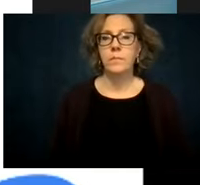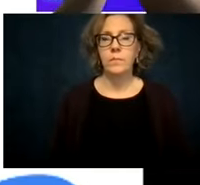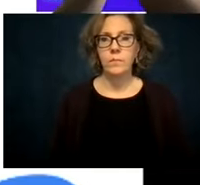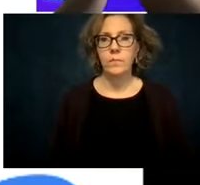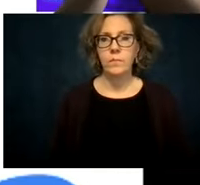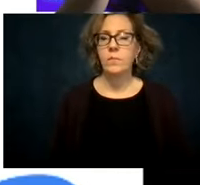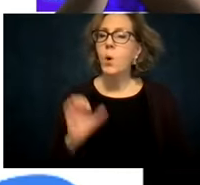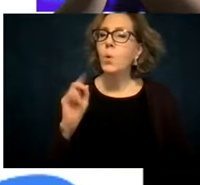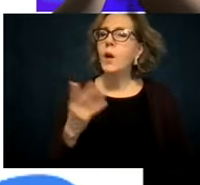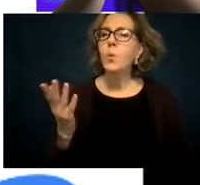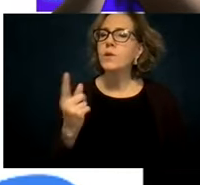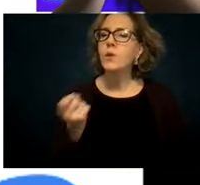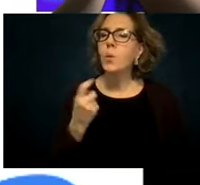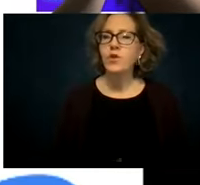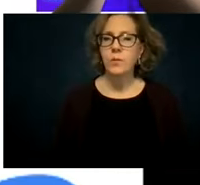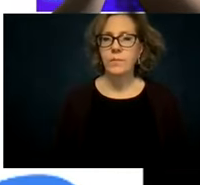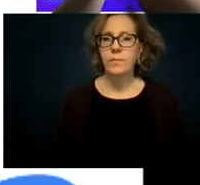Okay, what's that question, Kat? Okay,